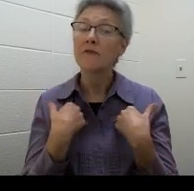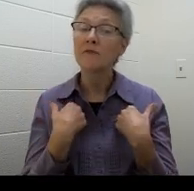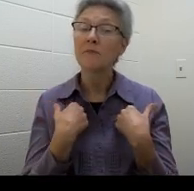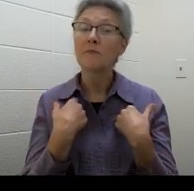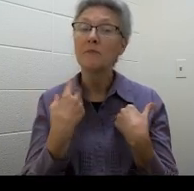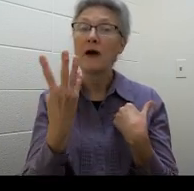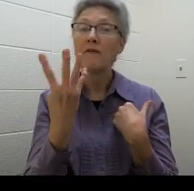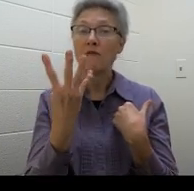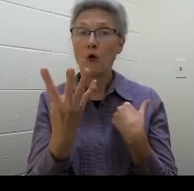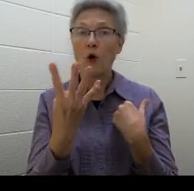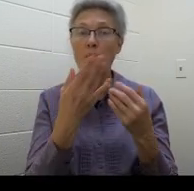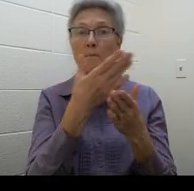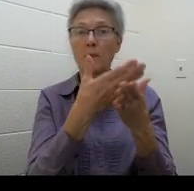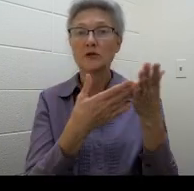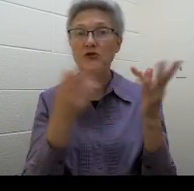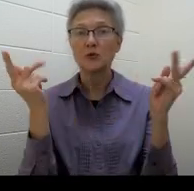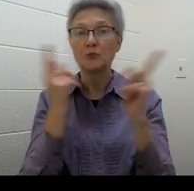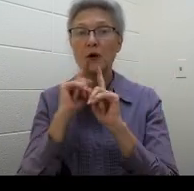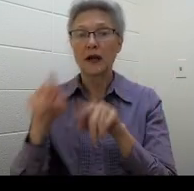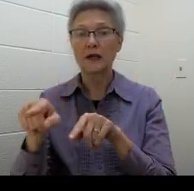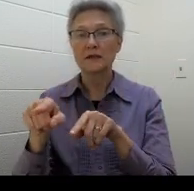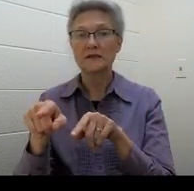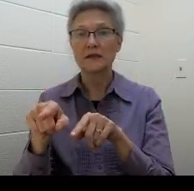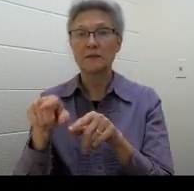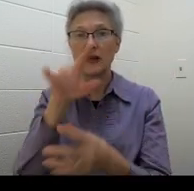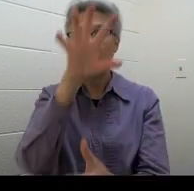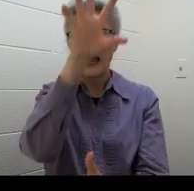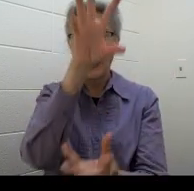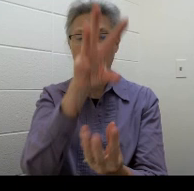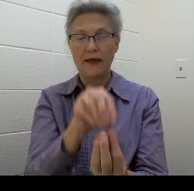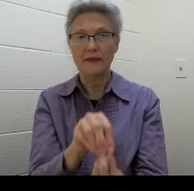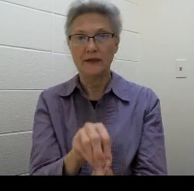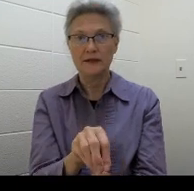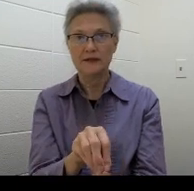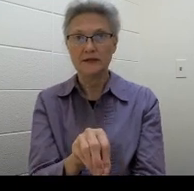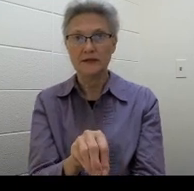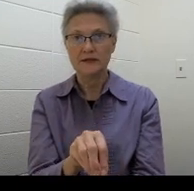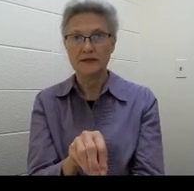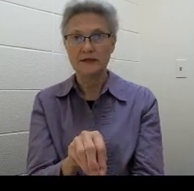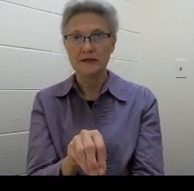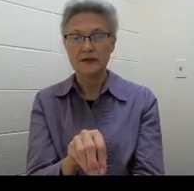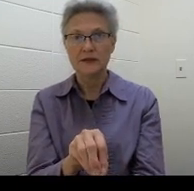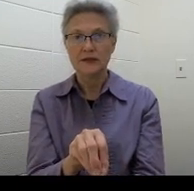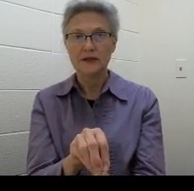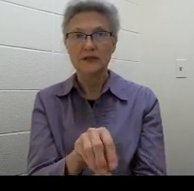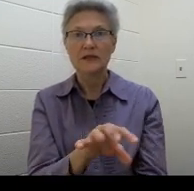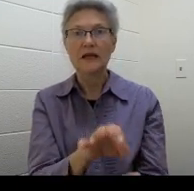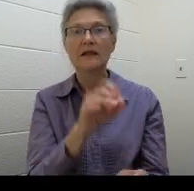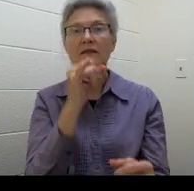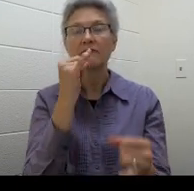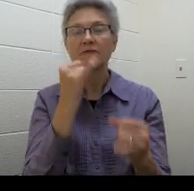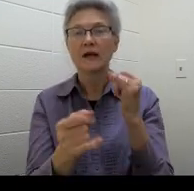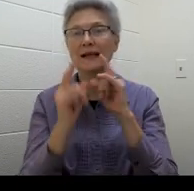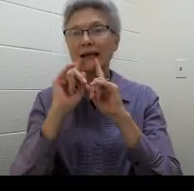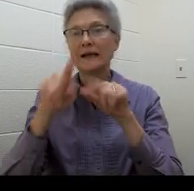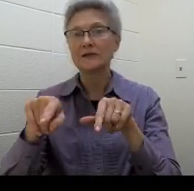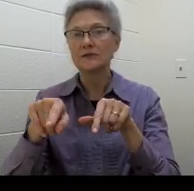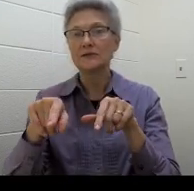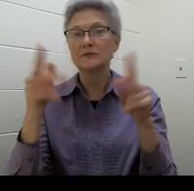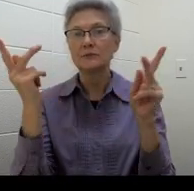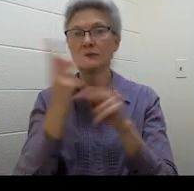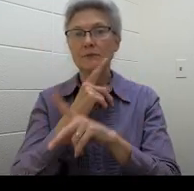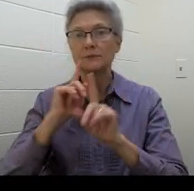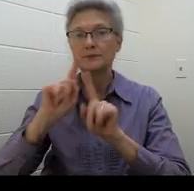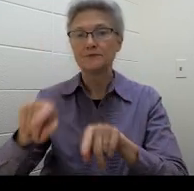4 partial products. I'm going to add all of these partial products to get my final product. So I have